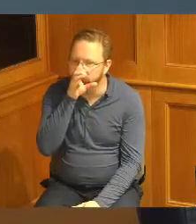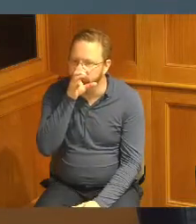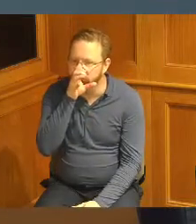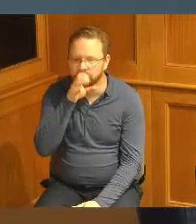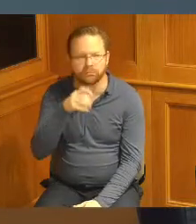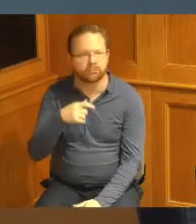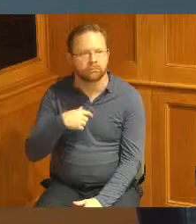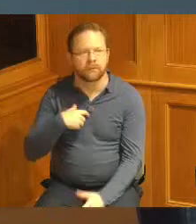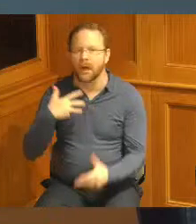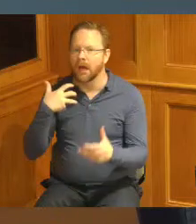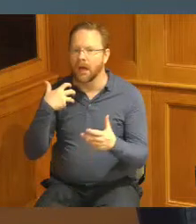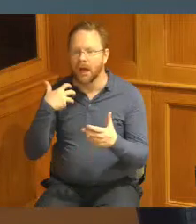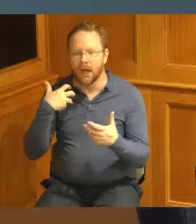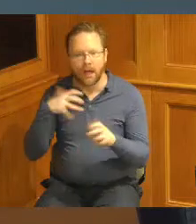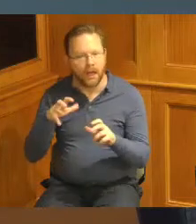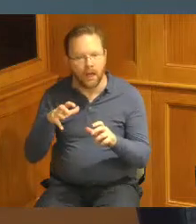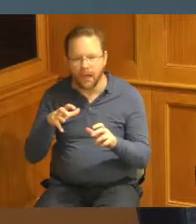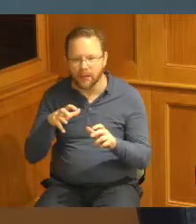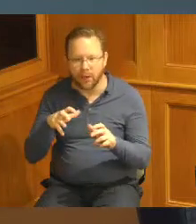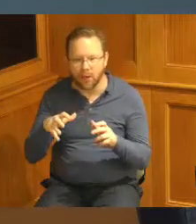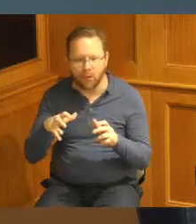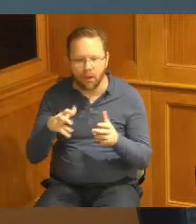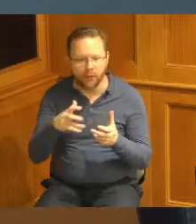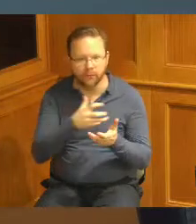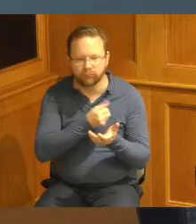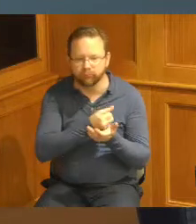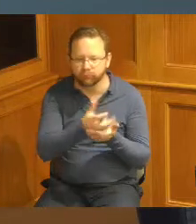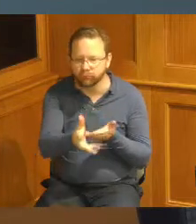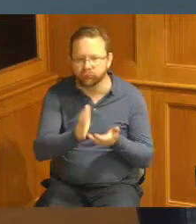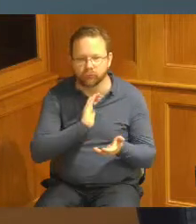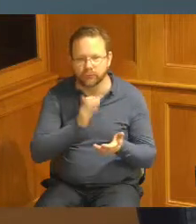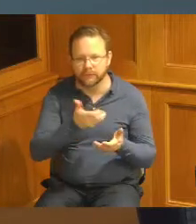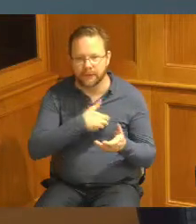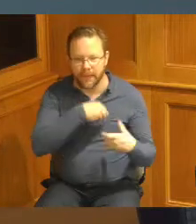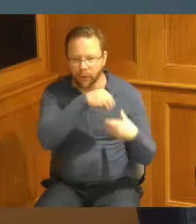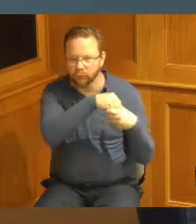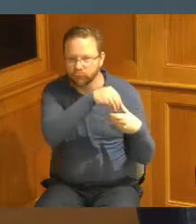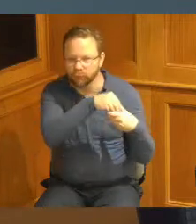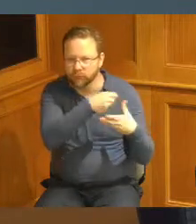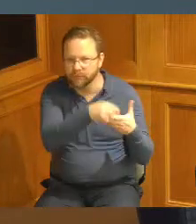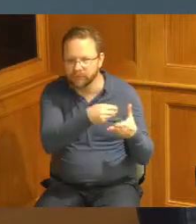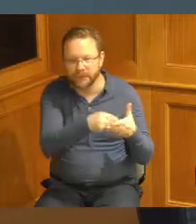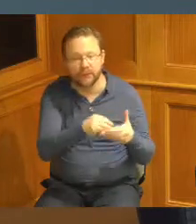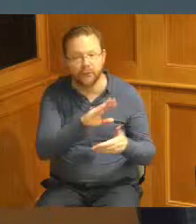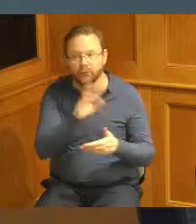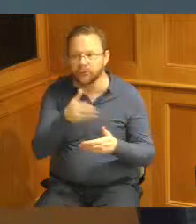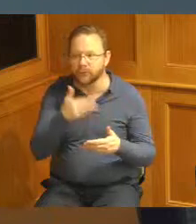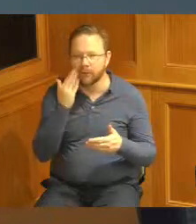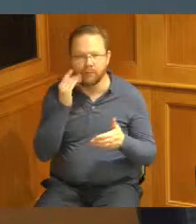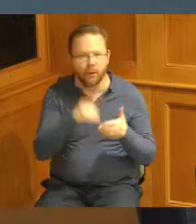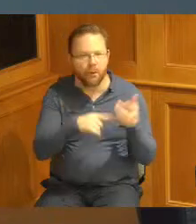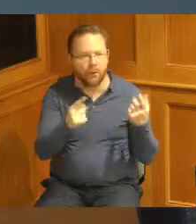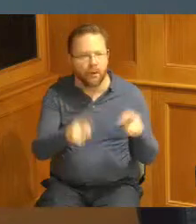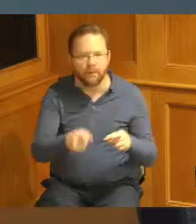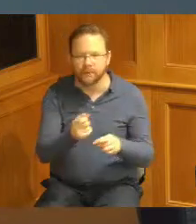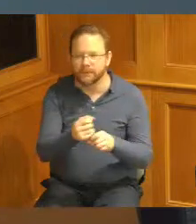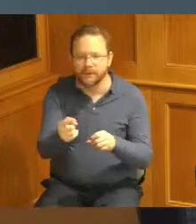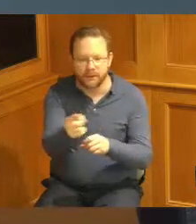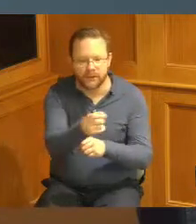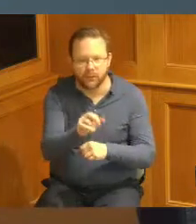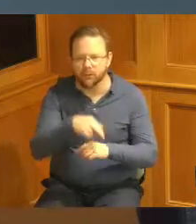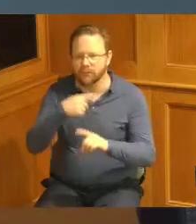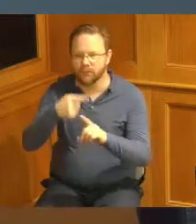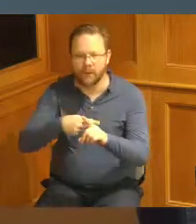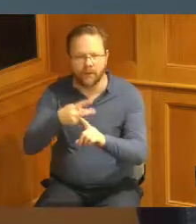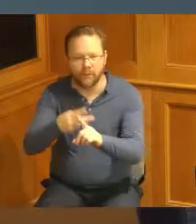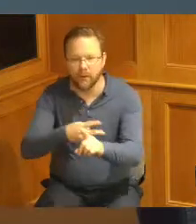not going into our reserve. We never know what's going to come next year or in a couple months or whatever. So if we